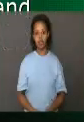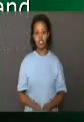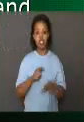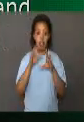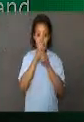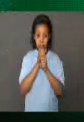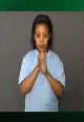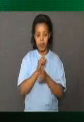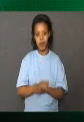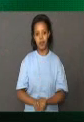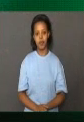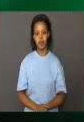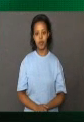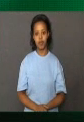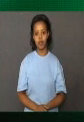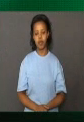Time's up.